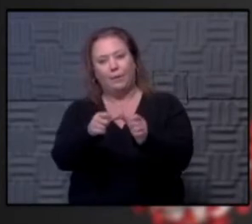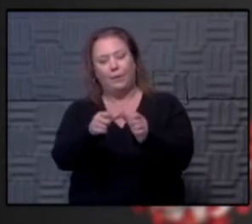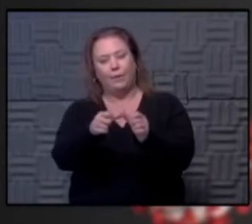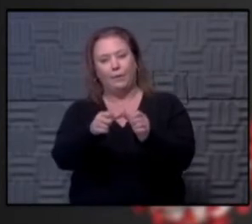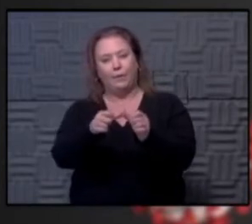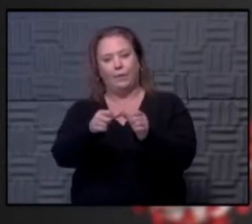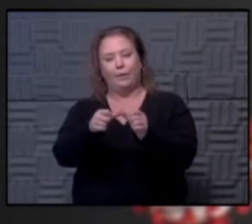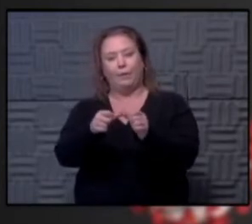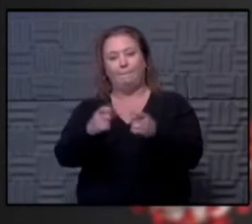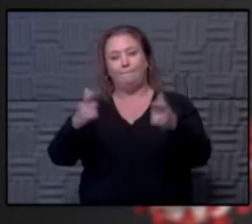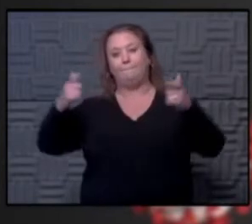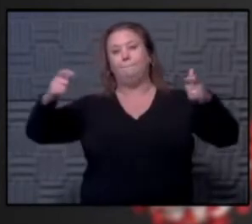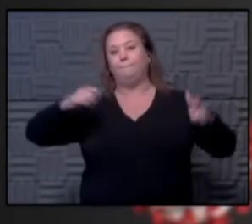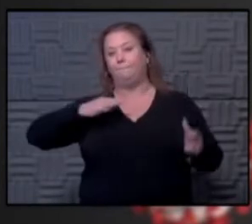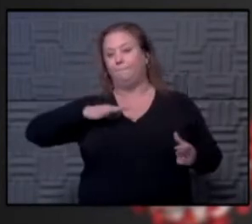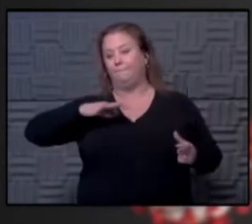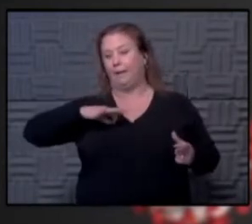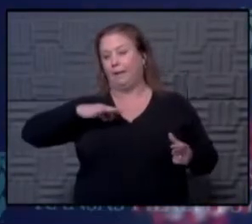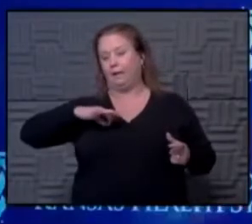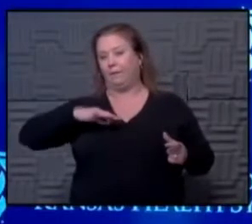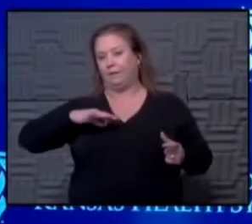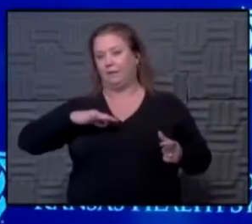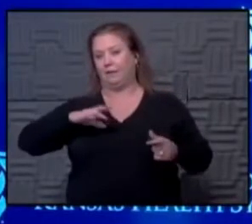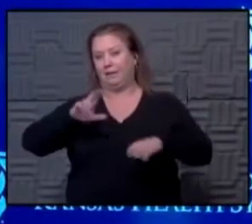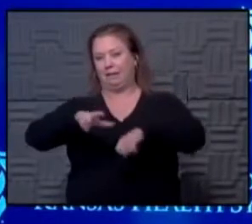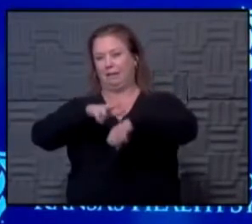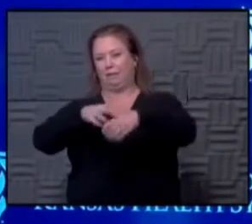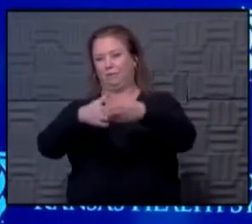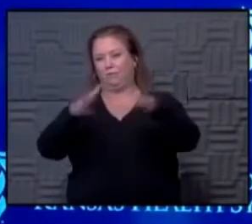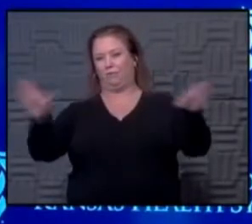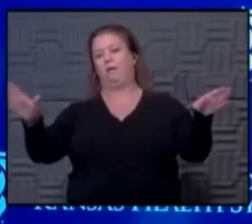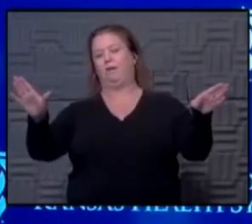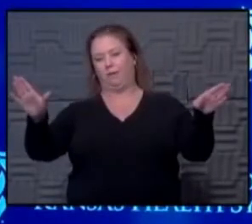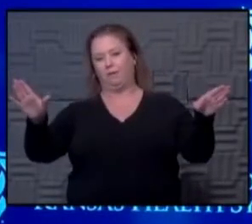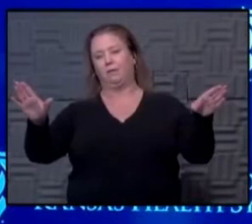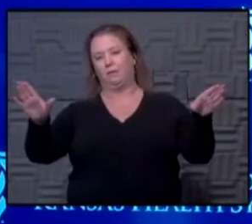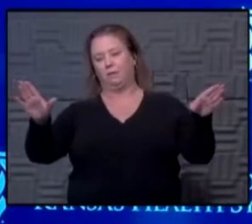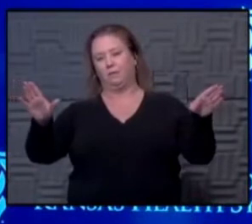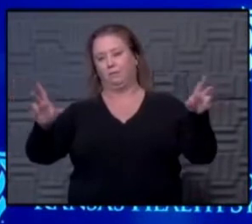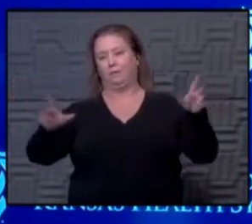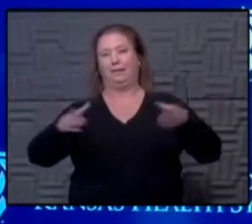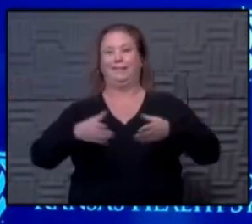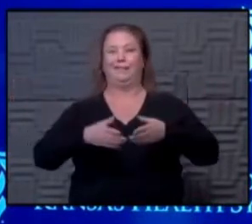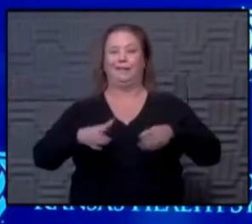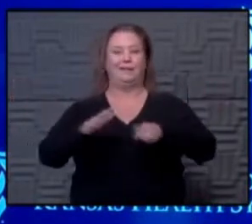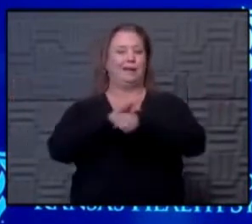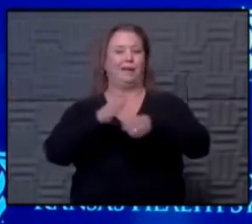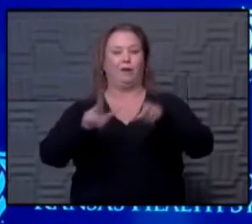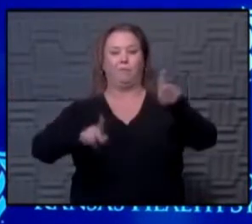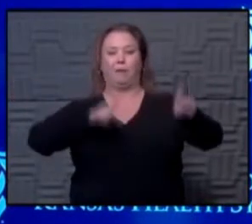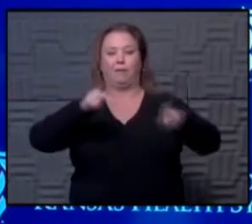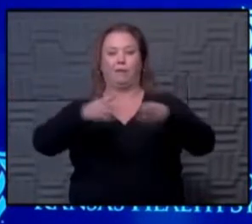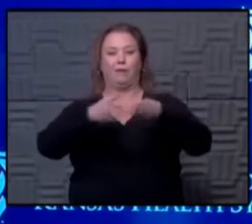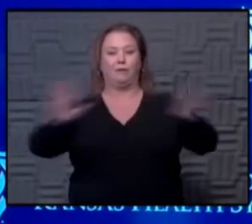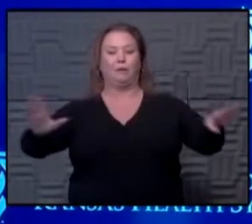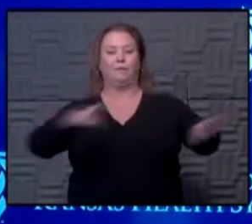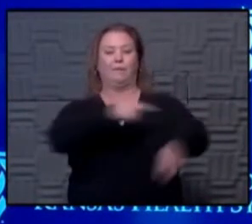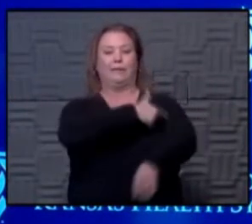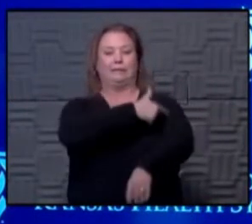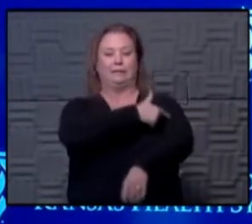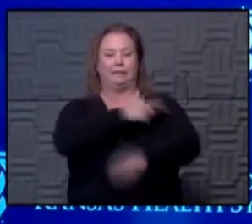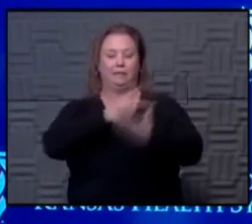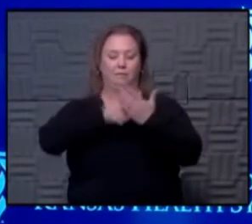one of the big benefits of a nationwide, right, a population, entire population vaccine program and